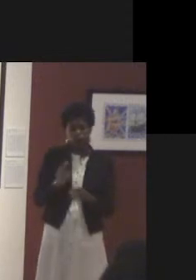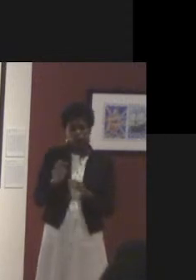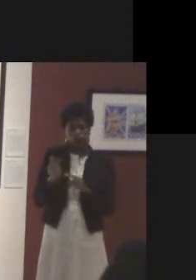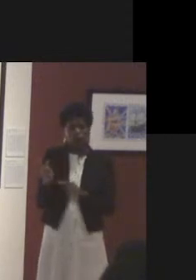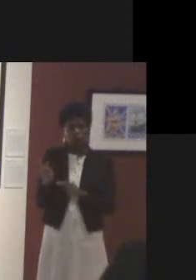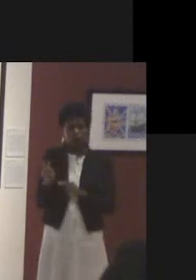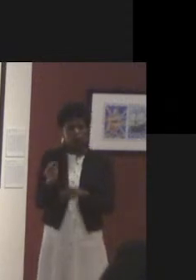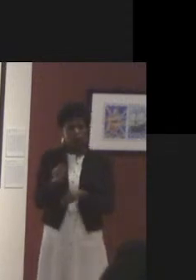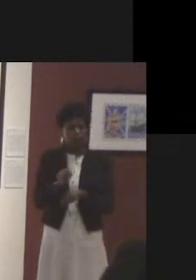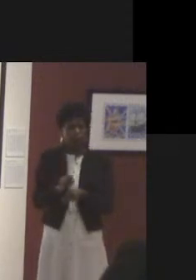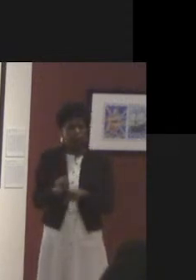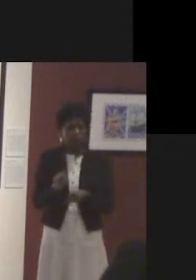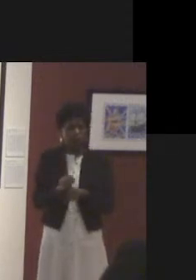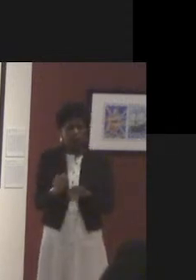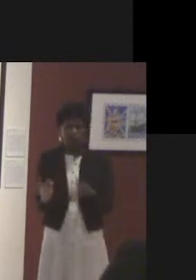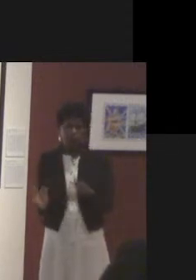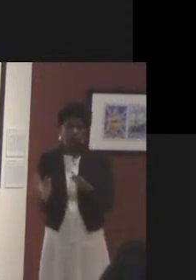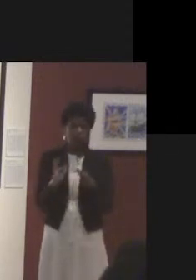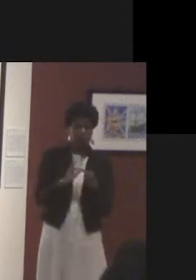in relation to pain.